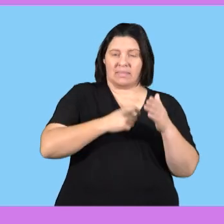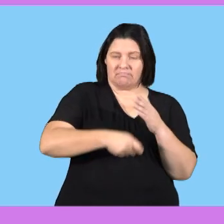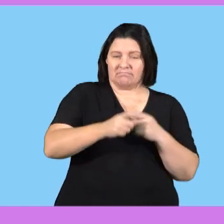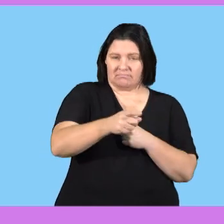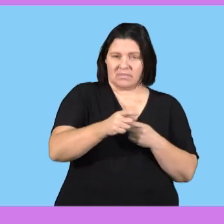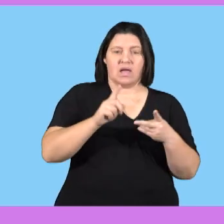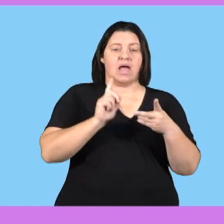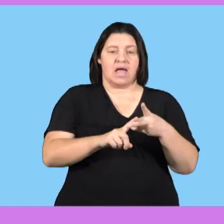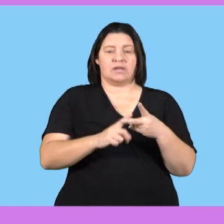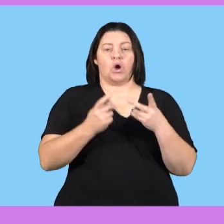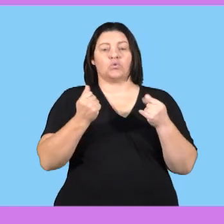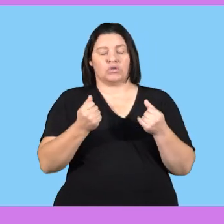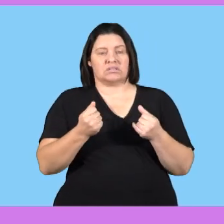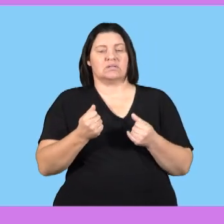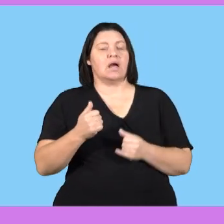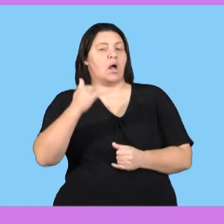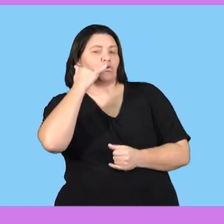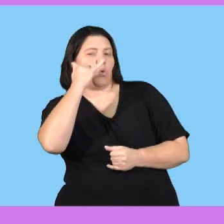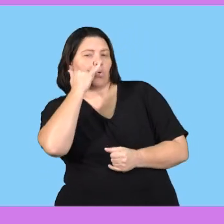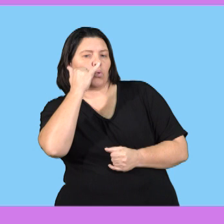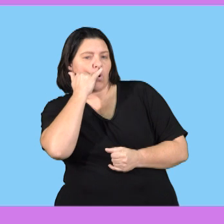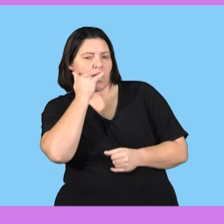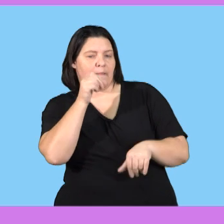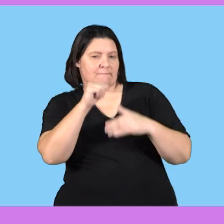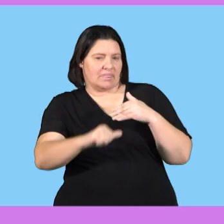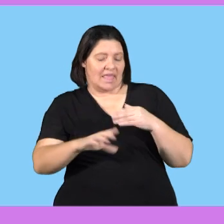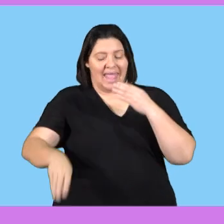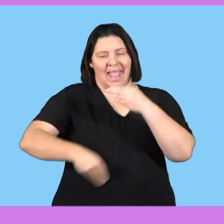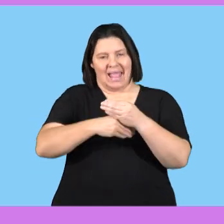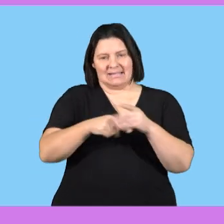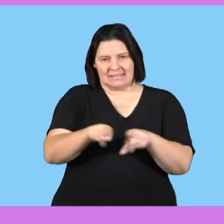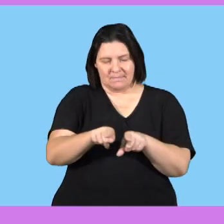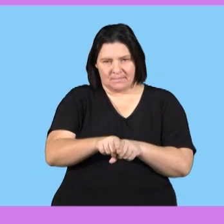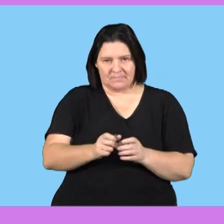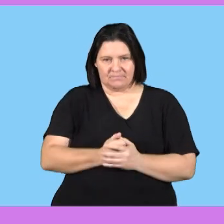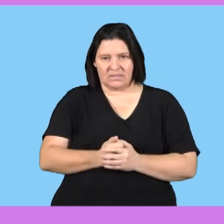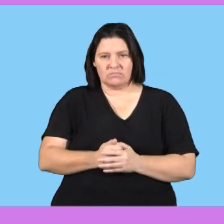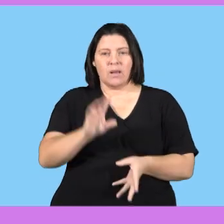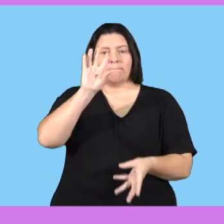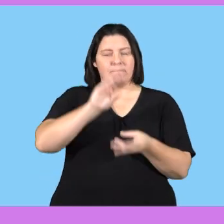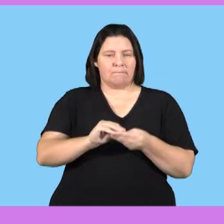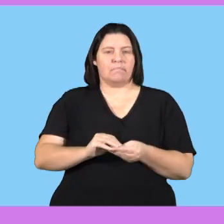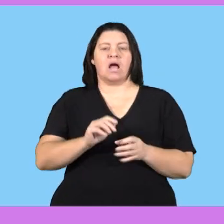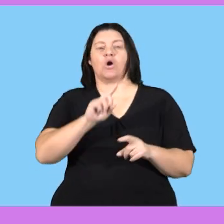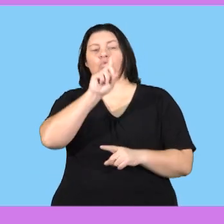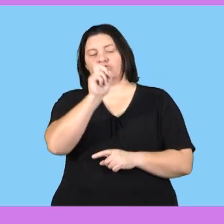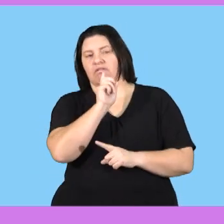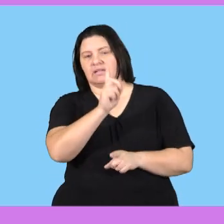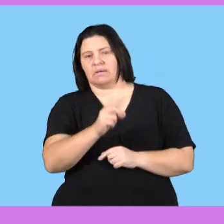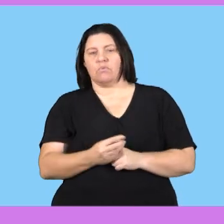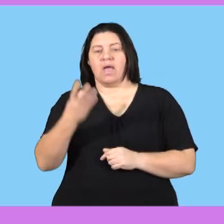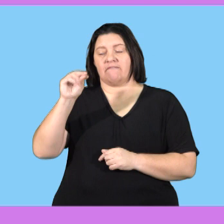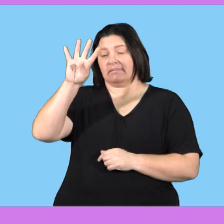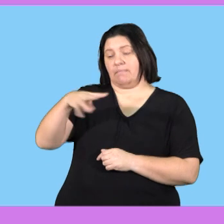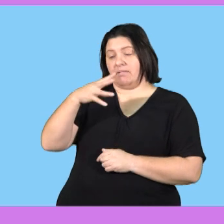fee and the cost for the calls made during that specific month. Now let's quickly put all of this into practice.